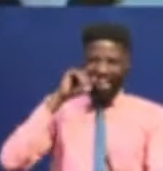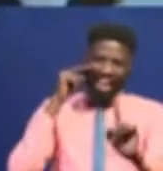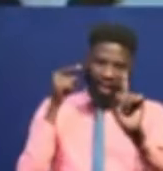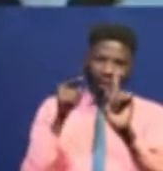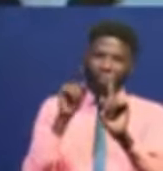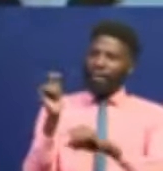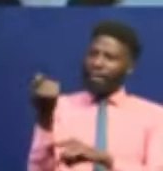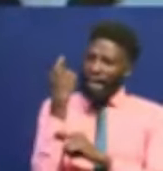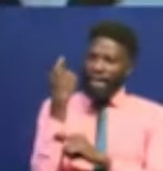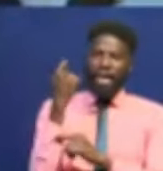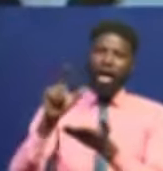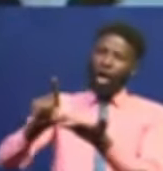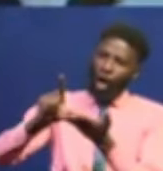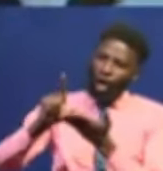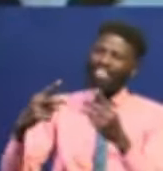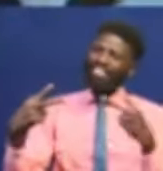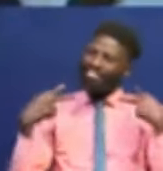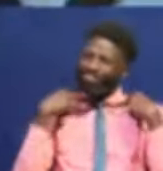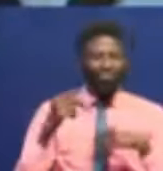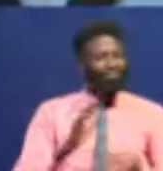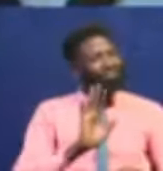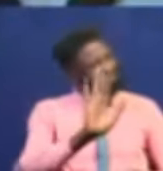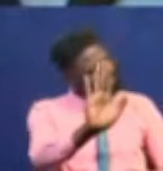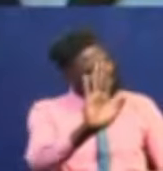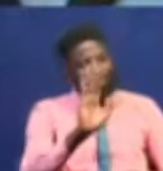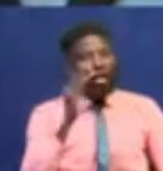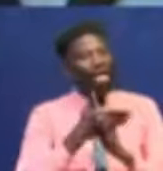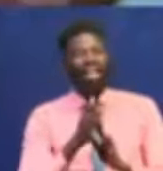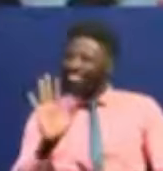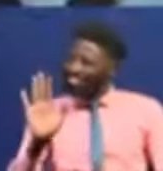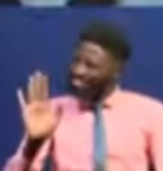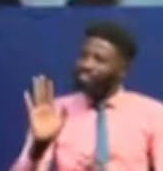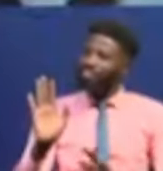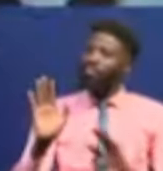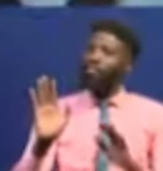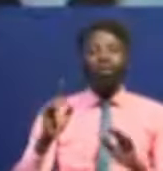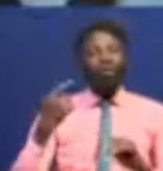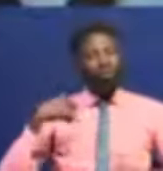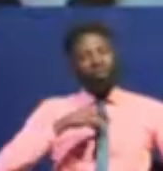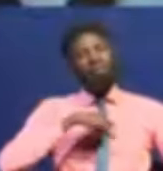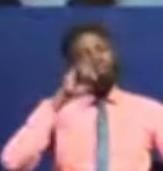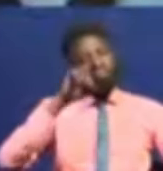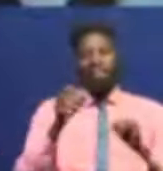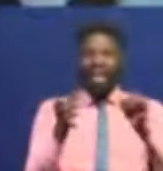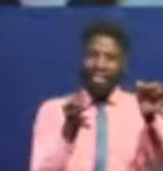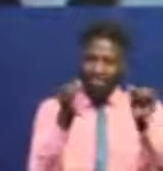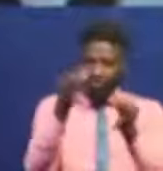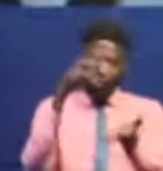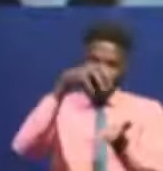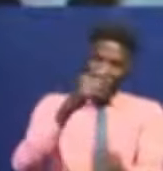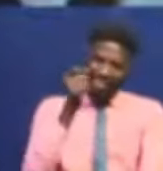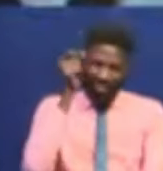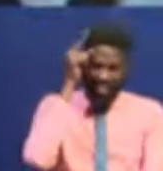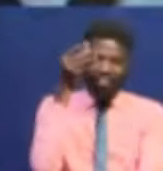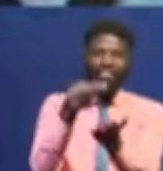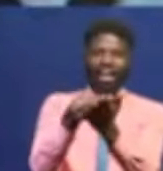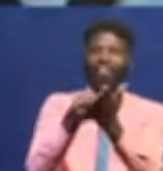out of a debt trap. Mr. President. Let me just allow me, because you know, we need to contextualize this finance bill. It is